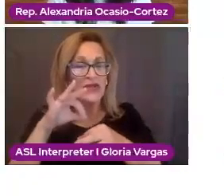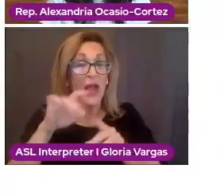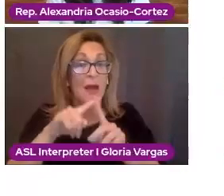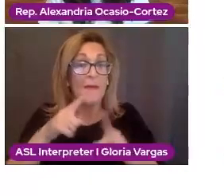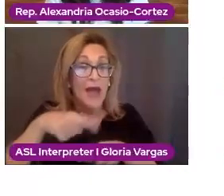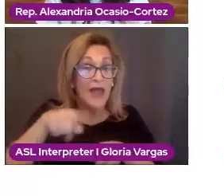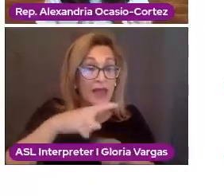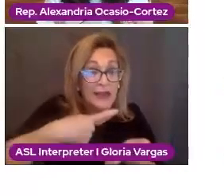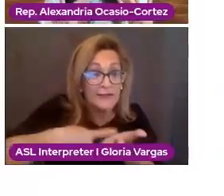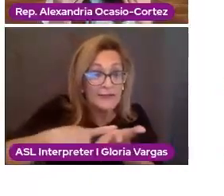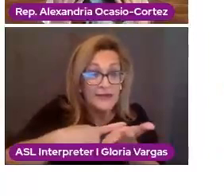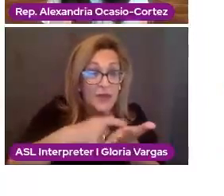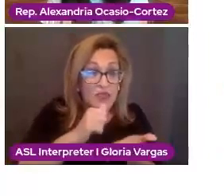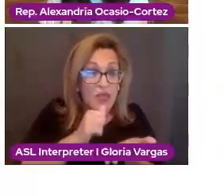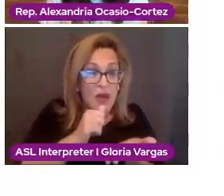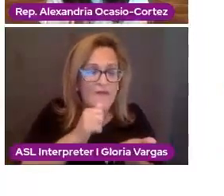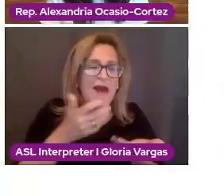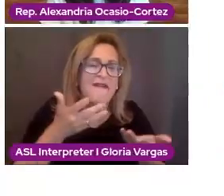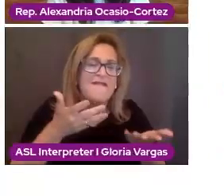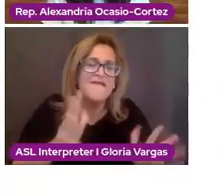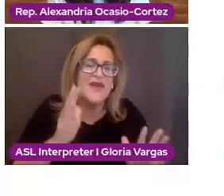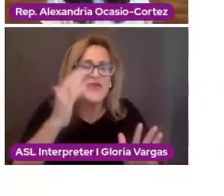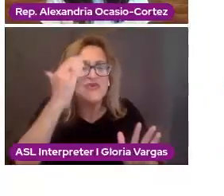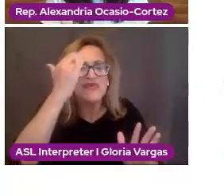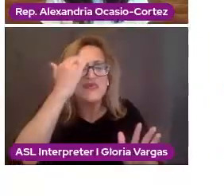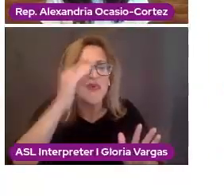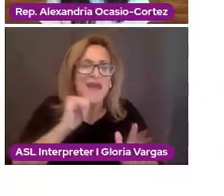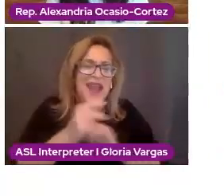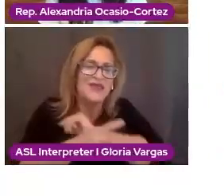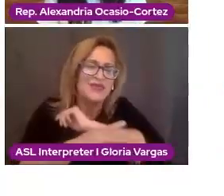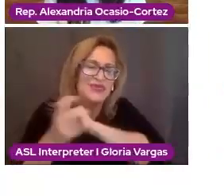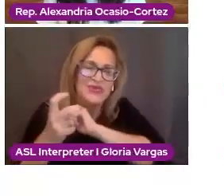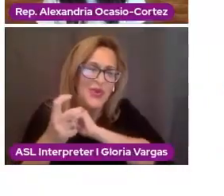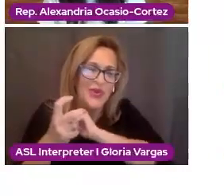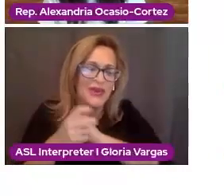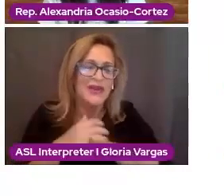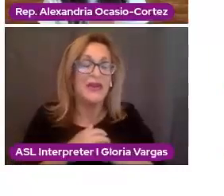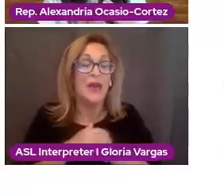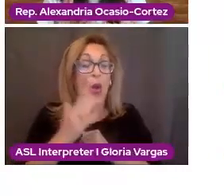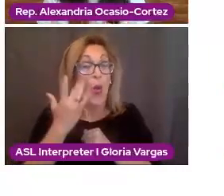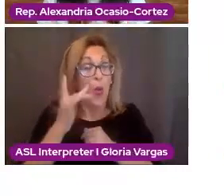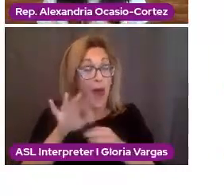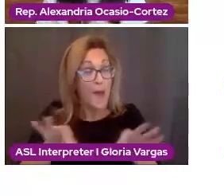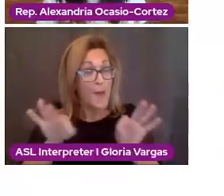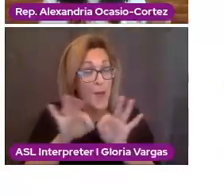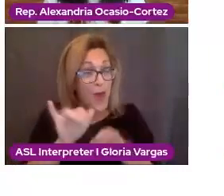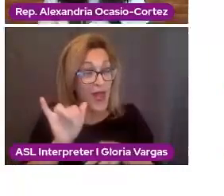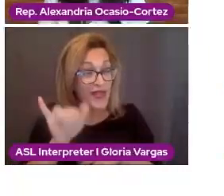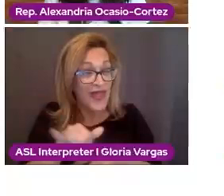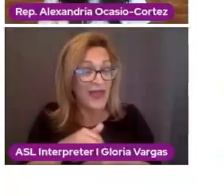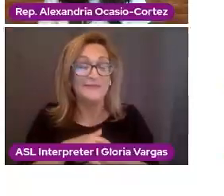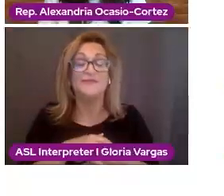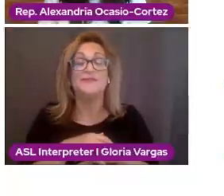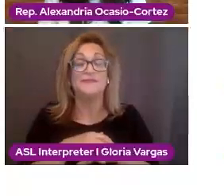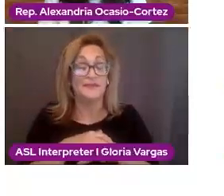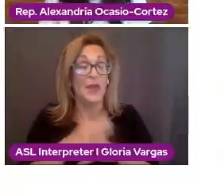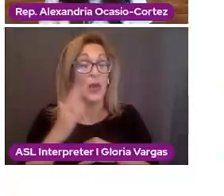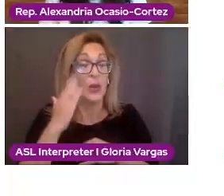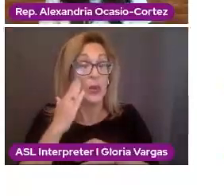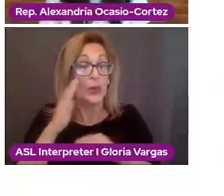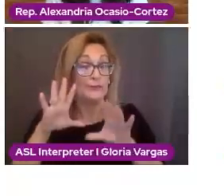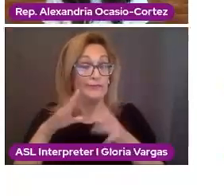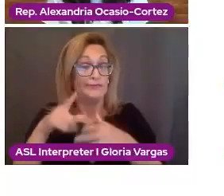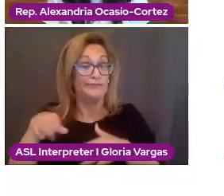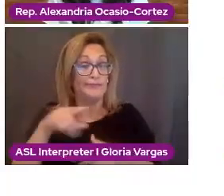wasn't, which the reason that this is very important is because what it appears that the January 6th committee is starting